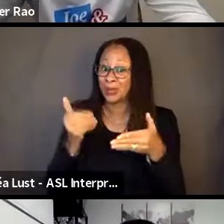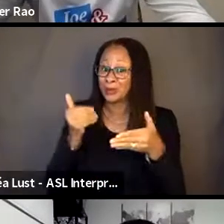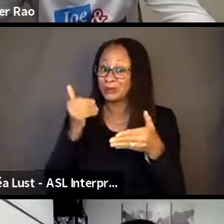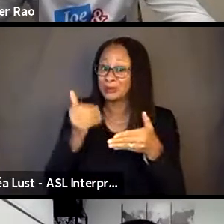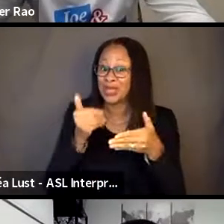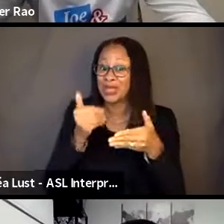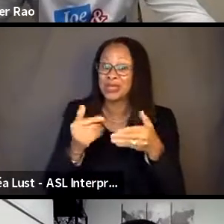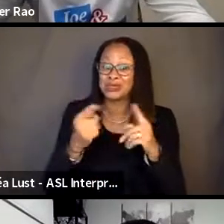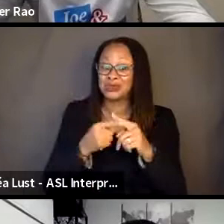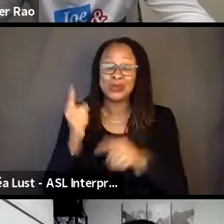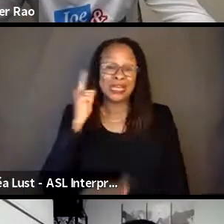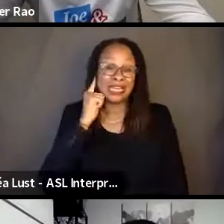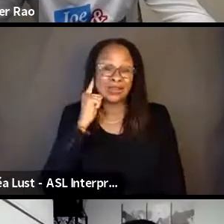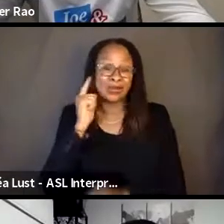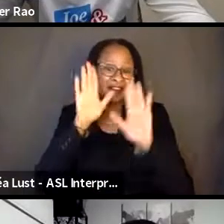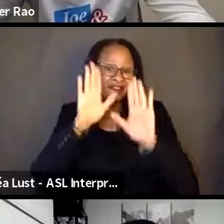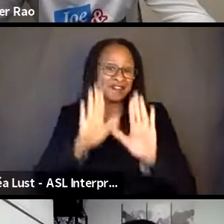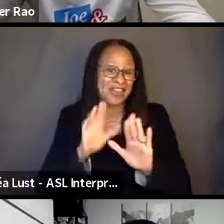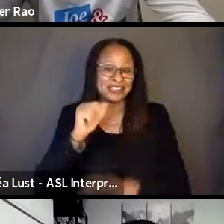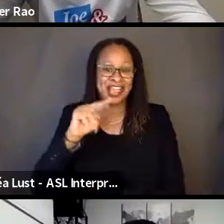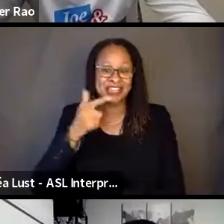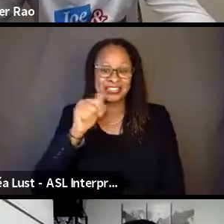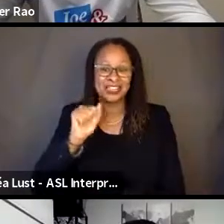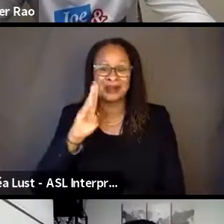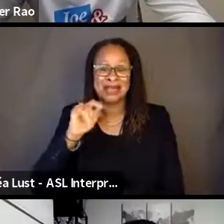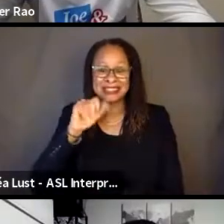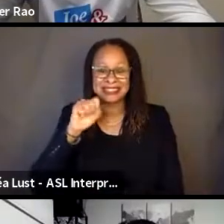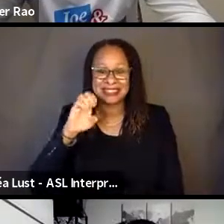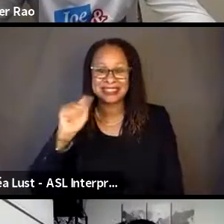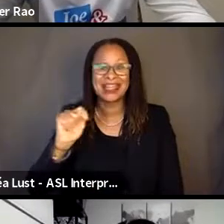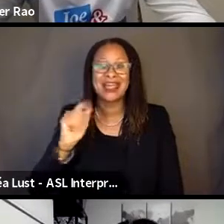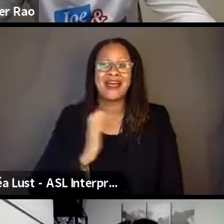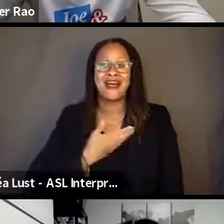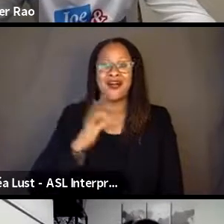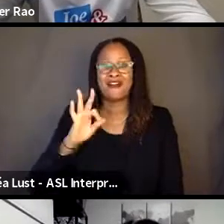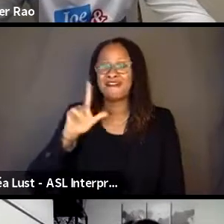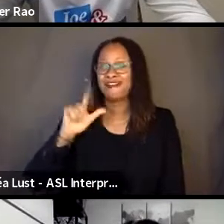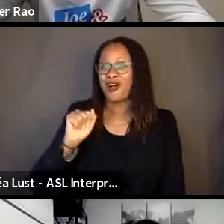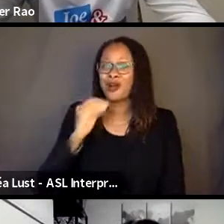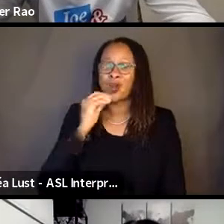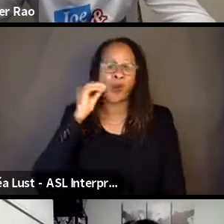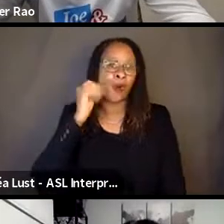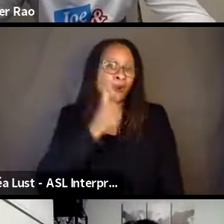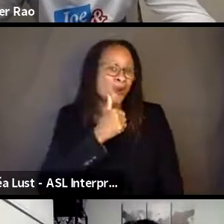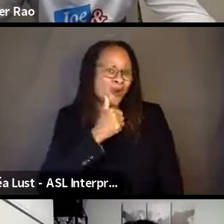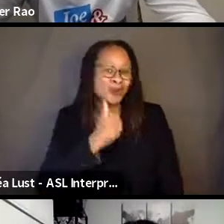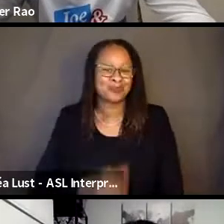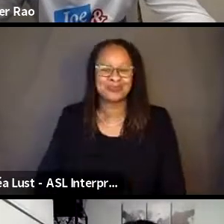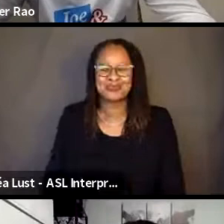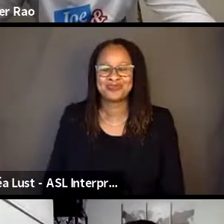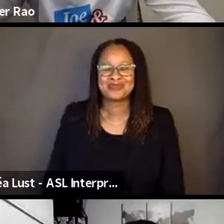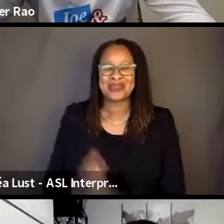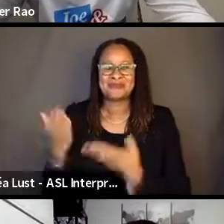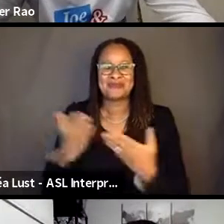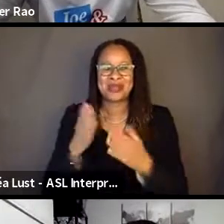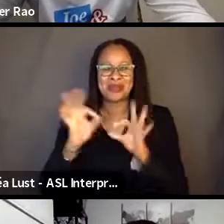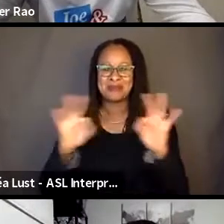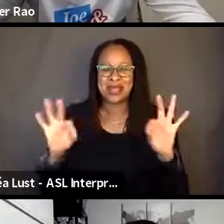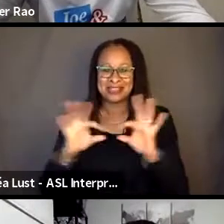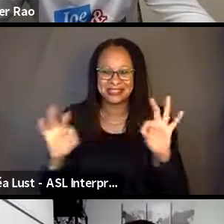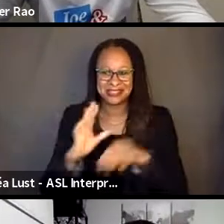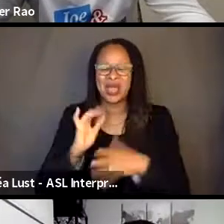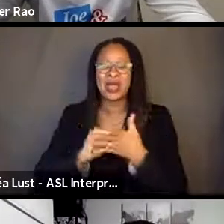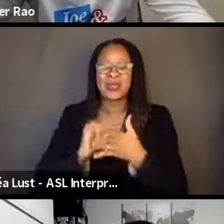to hearing the fabulous Angela Bassett, our Florida homegirl, bring a message that